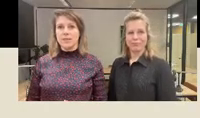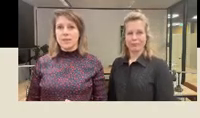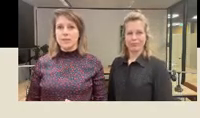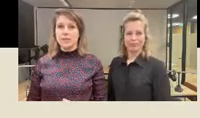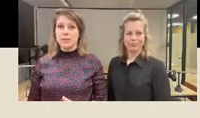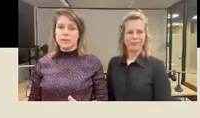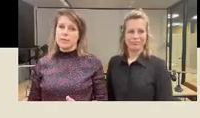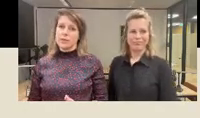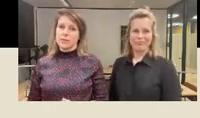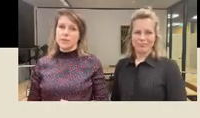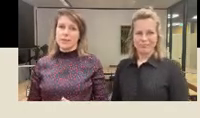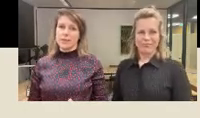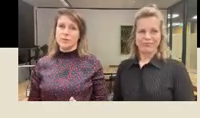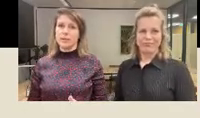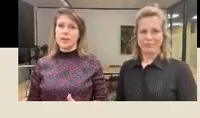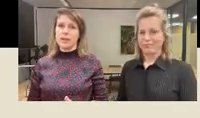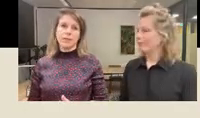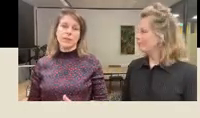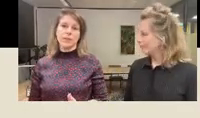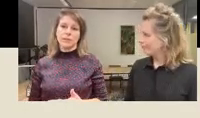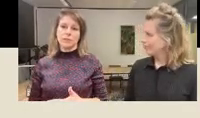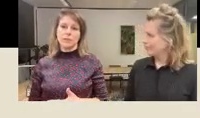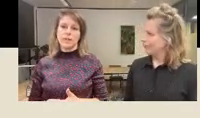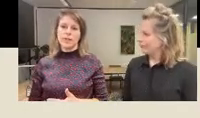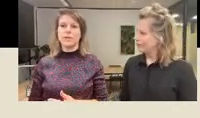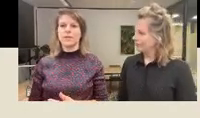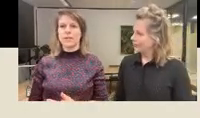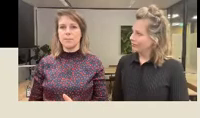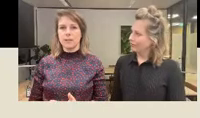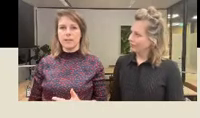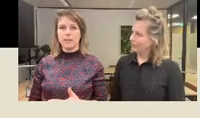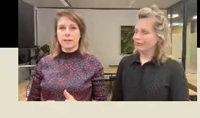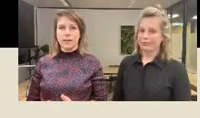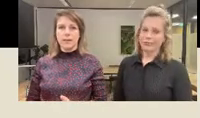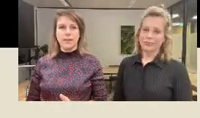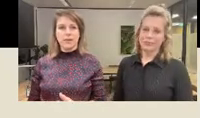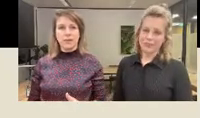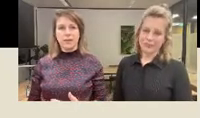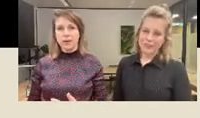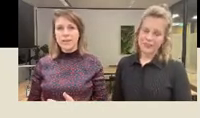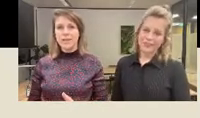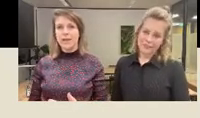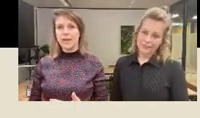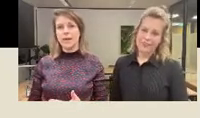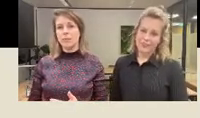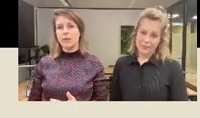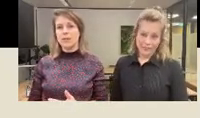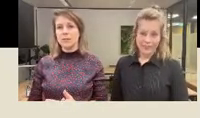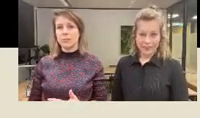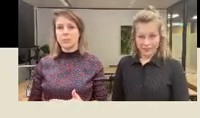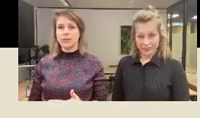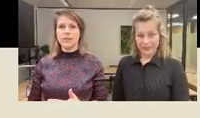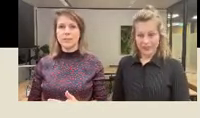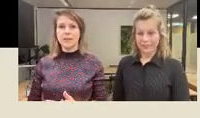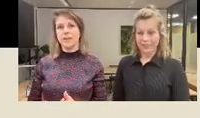Patients received 2 individual sessions per day for the duration of 60 minutes each, and twice a day a